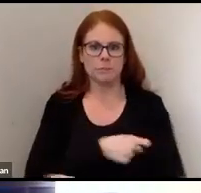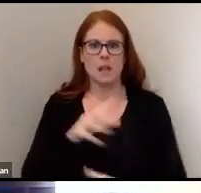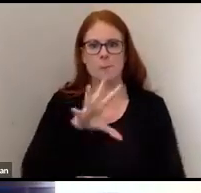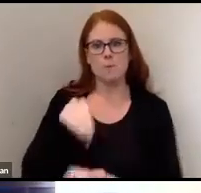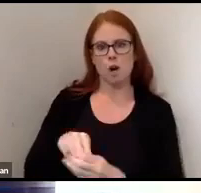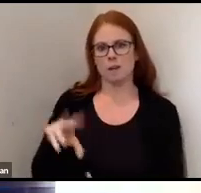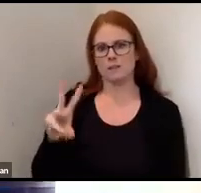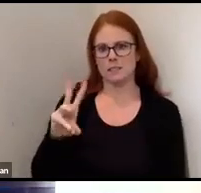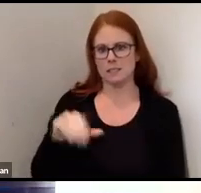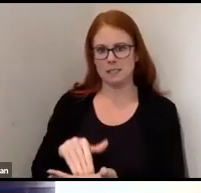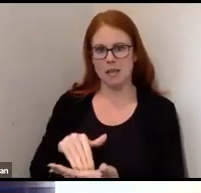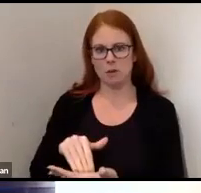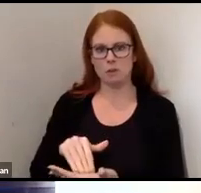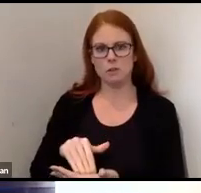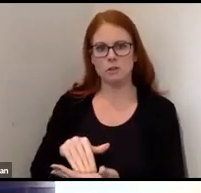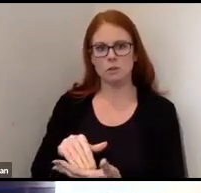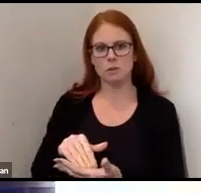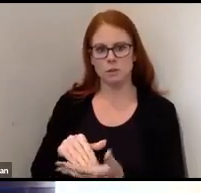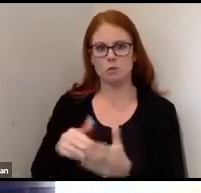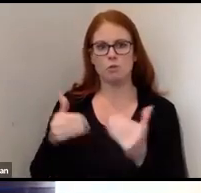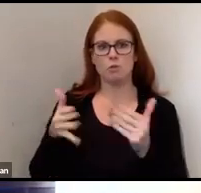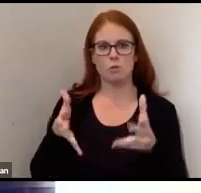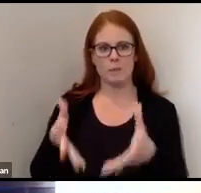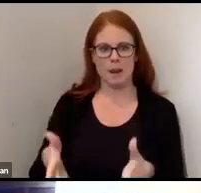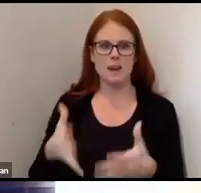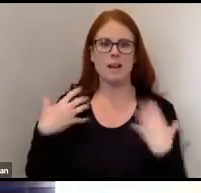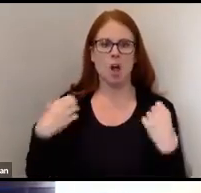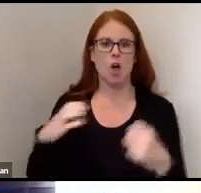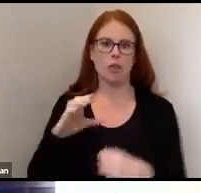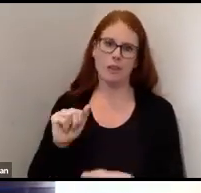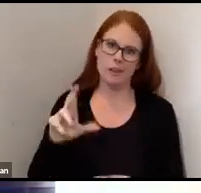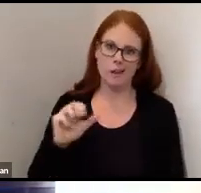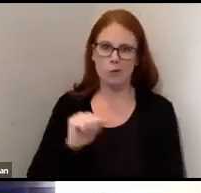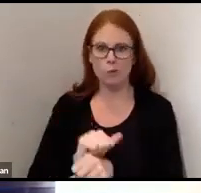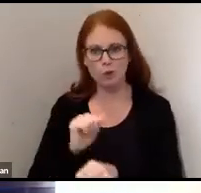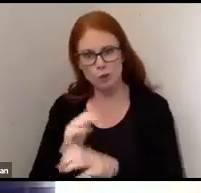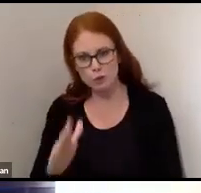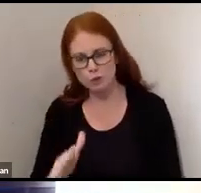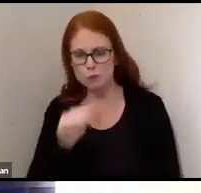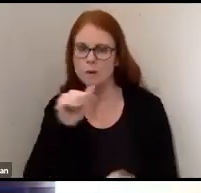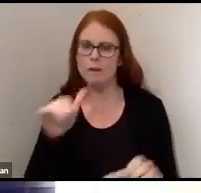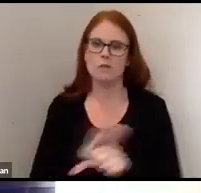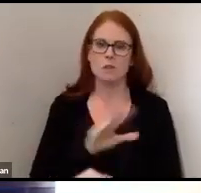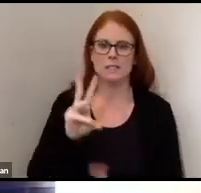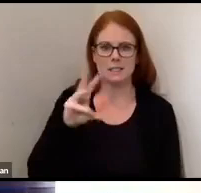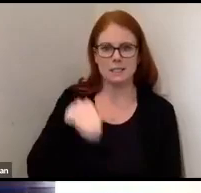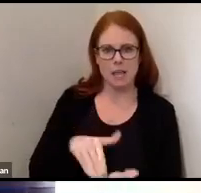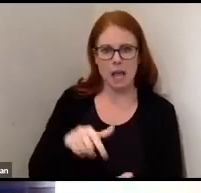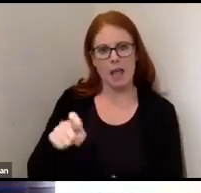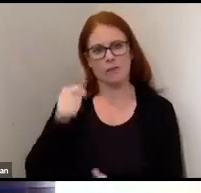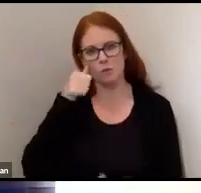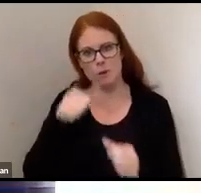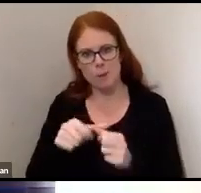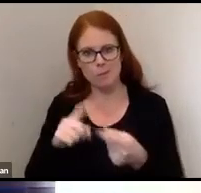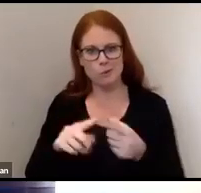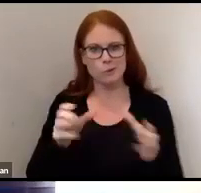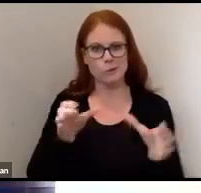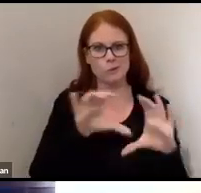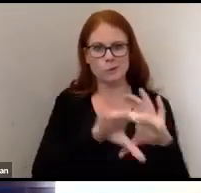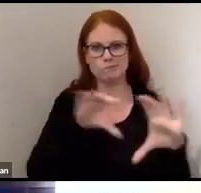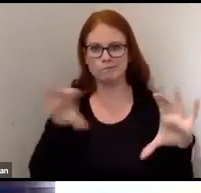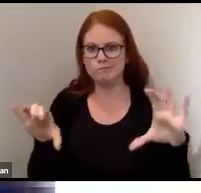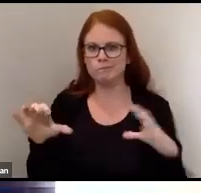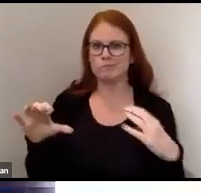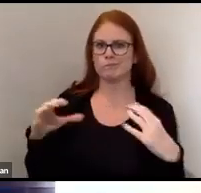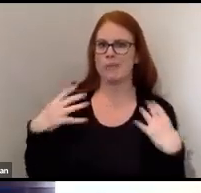are remaining healthcare workers, so maybe not quite 6,000. So I do always have to remember to